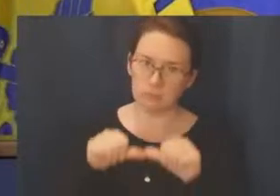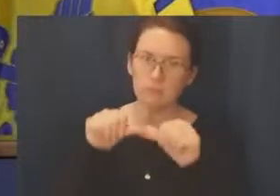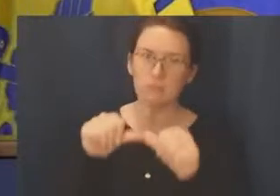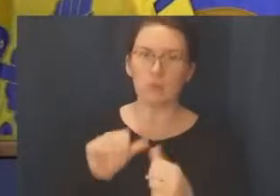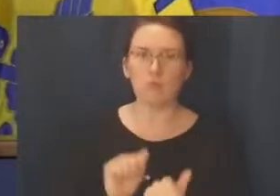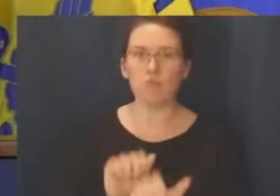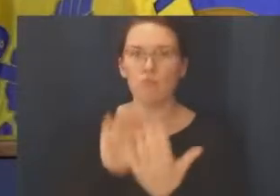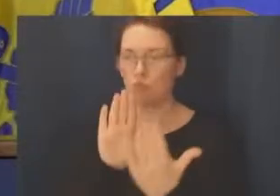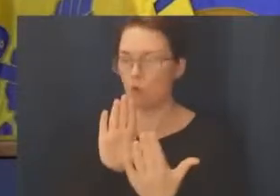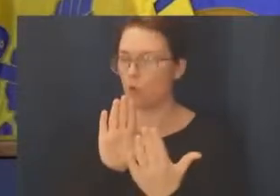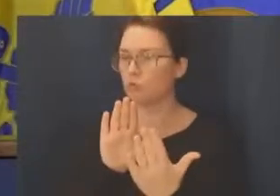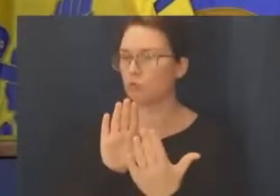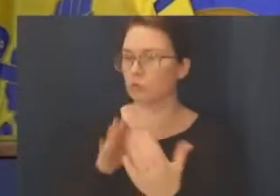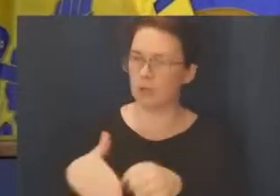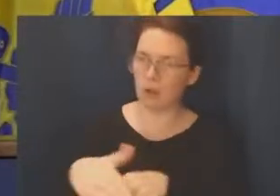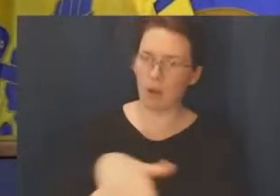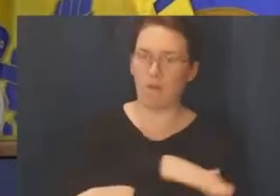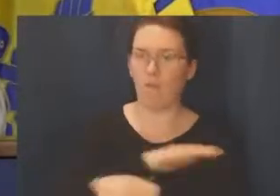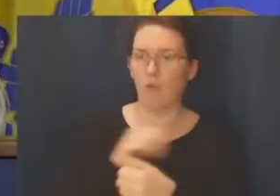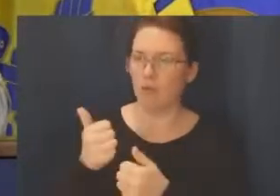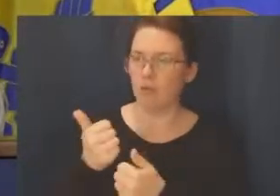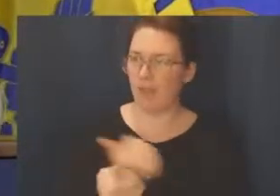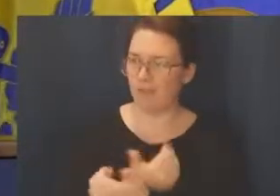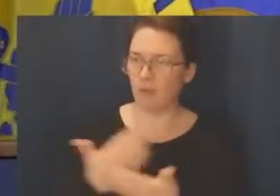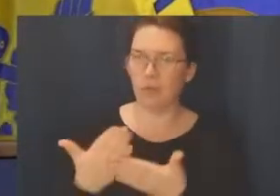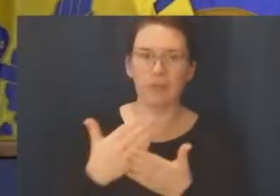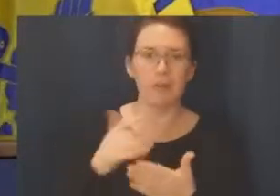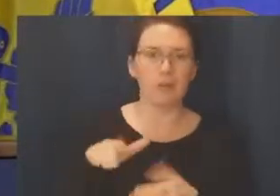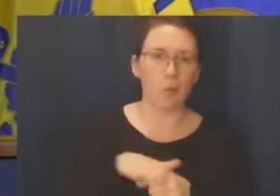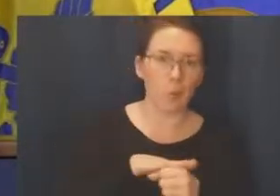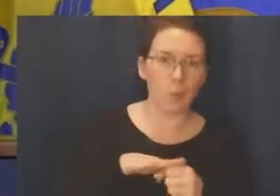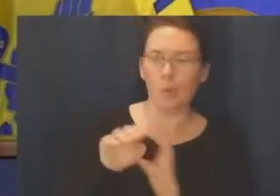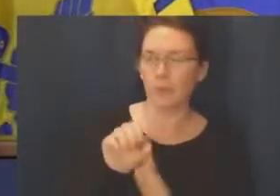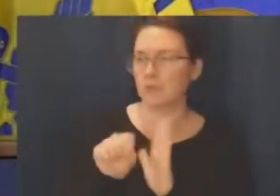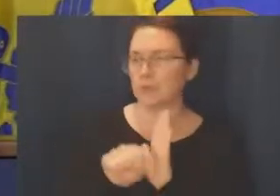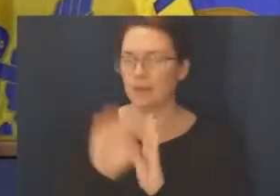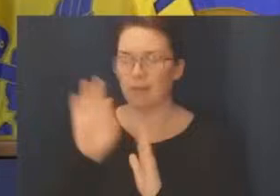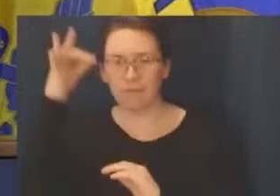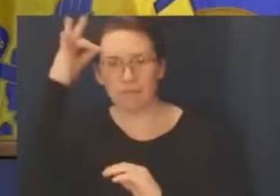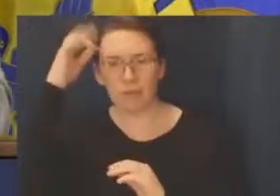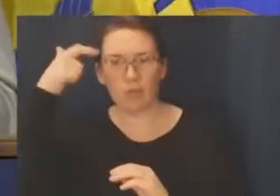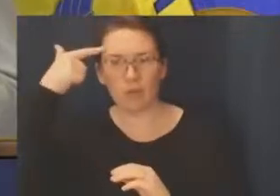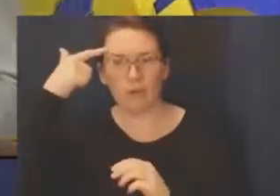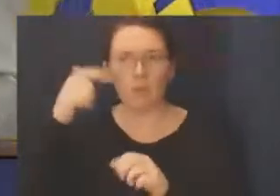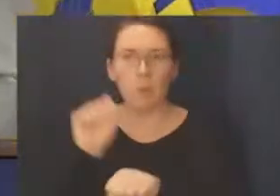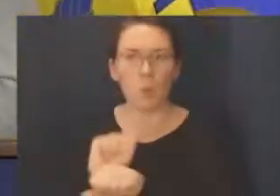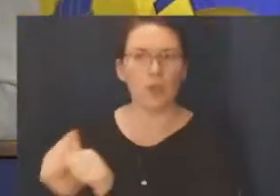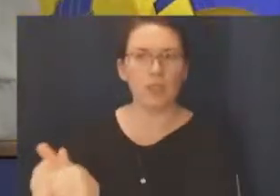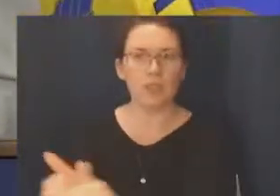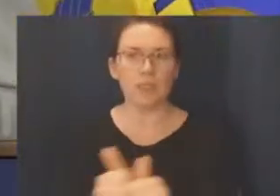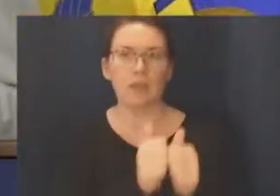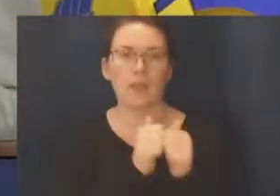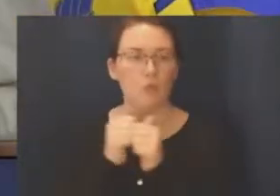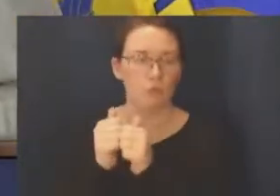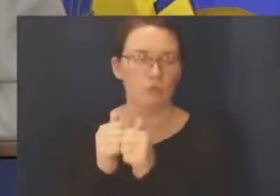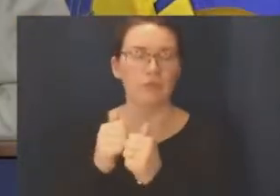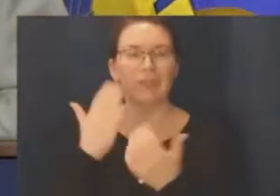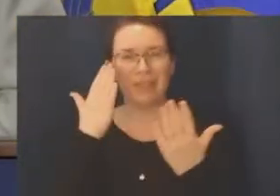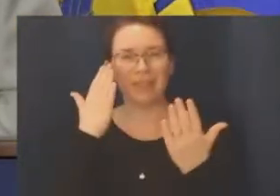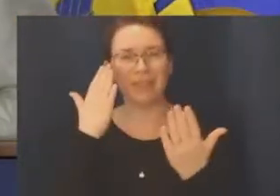state, and federal governments, all pulling in the same direction. That's why we're grateful for the